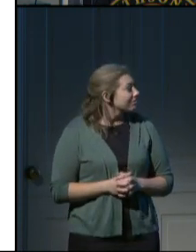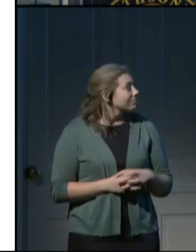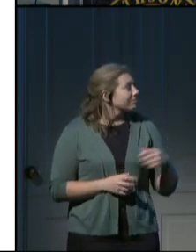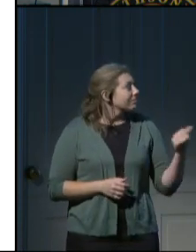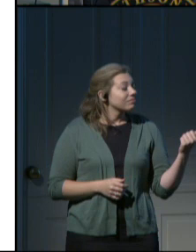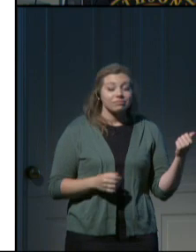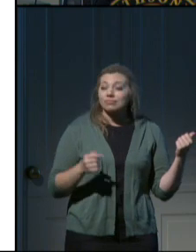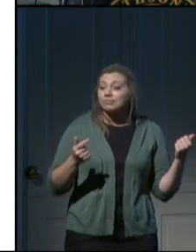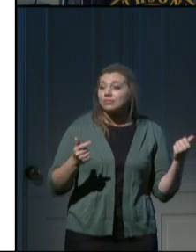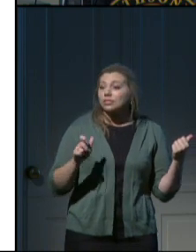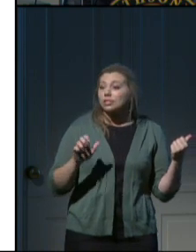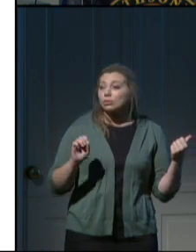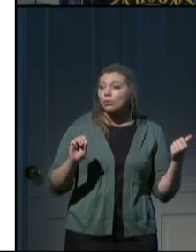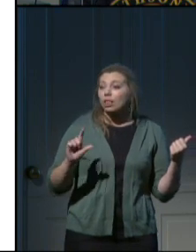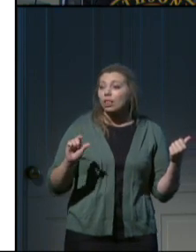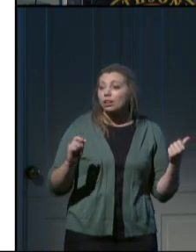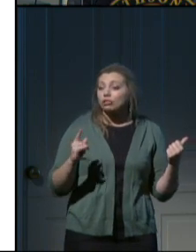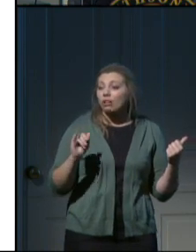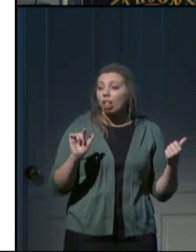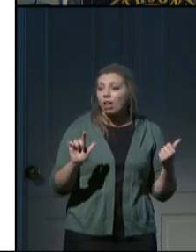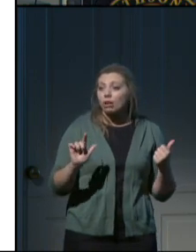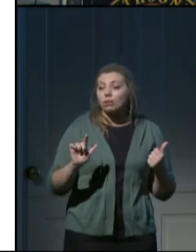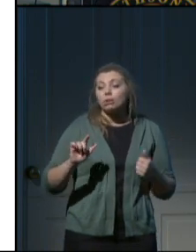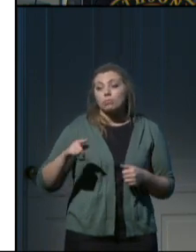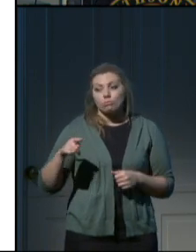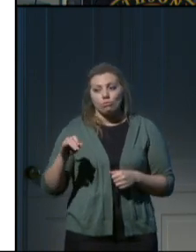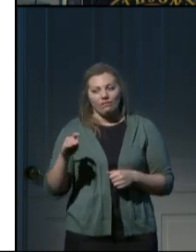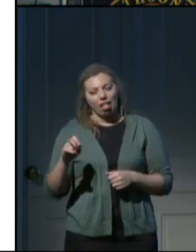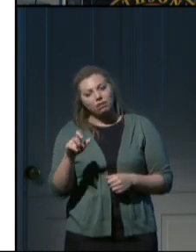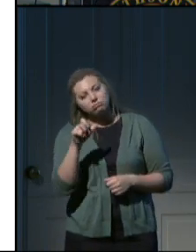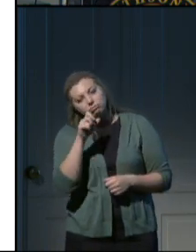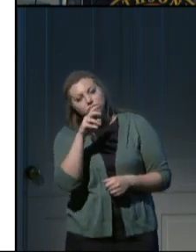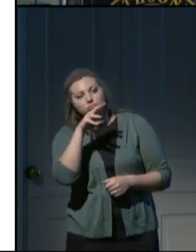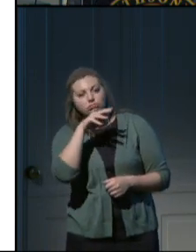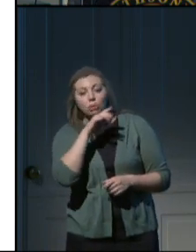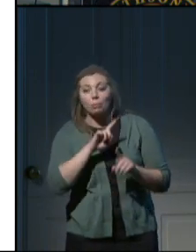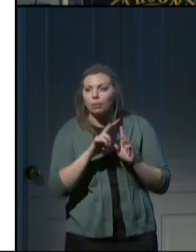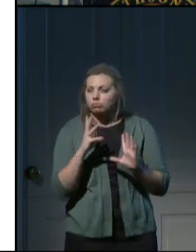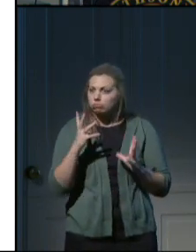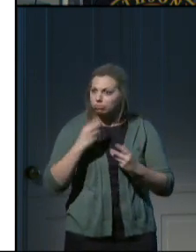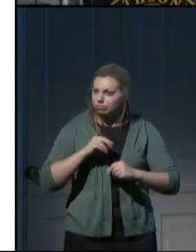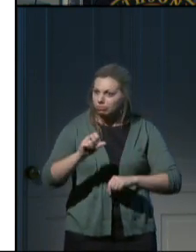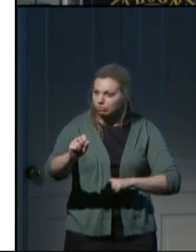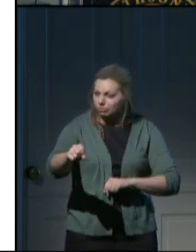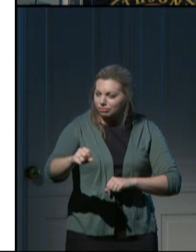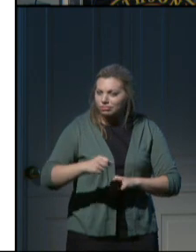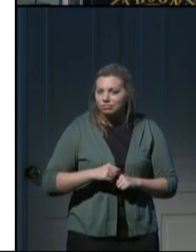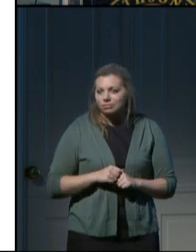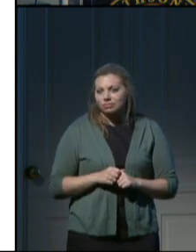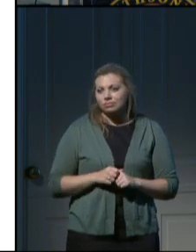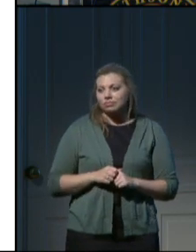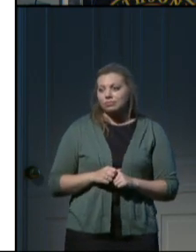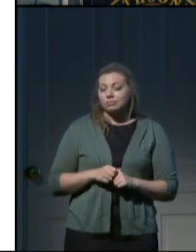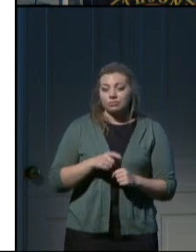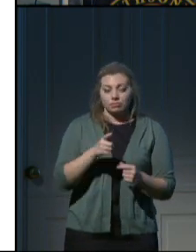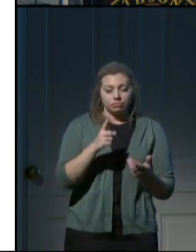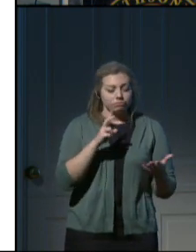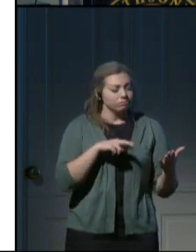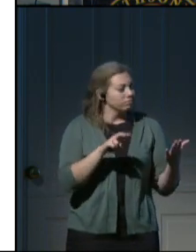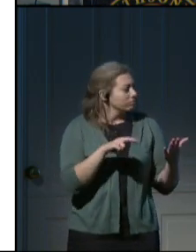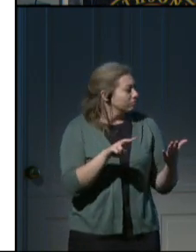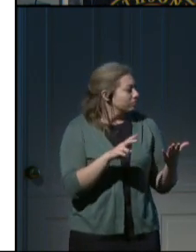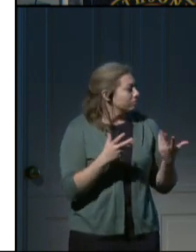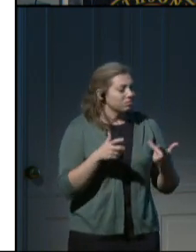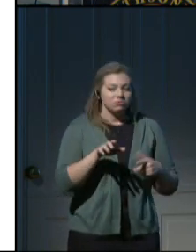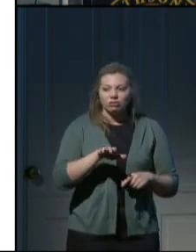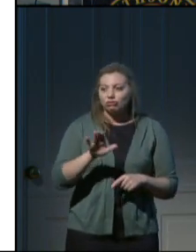Geological profiles, they're a bit dirty there, but they are extremely beautiful. And if you just you would probably never